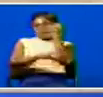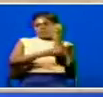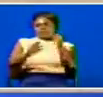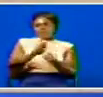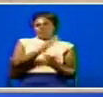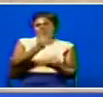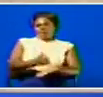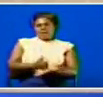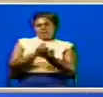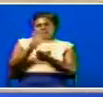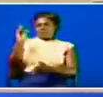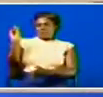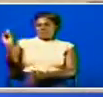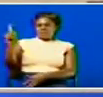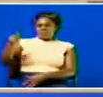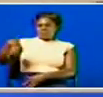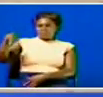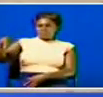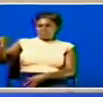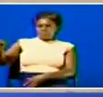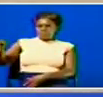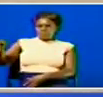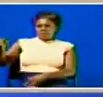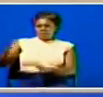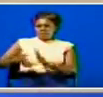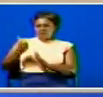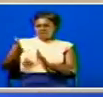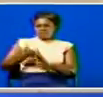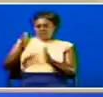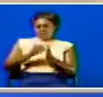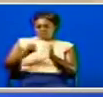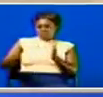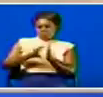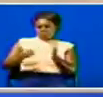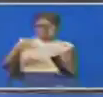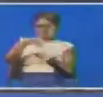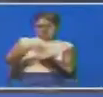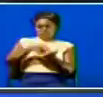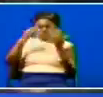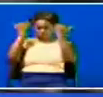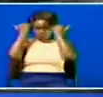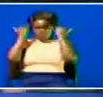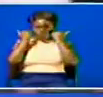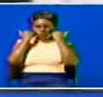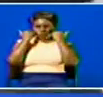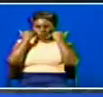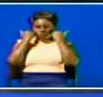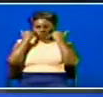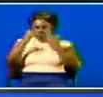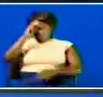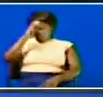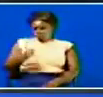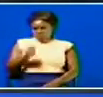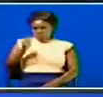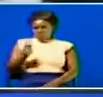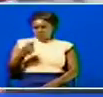help the Office of Director of Public Prosecutions to fast-track pending cases in courts. Honourable Lady Justice Jussie